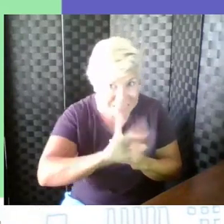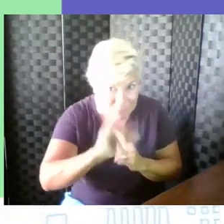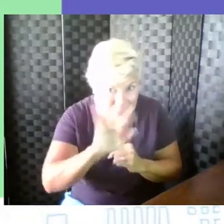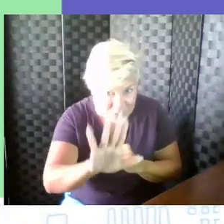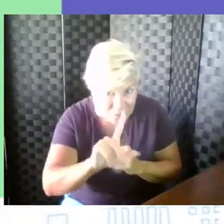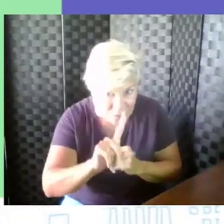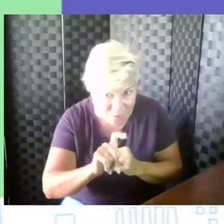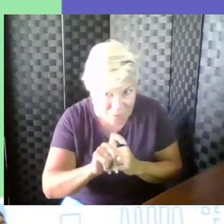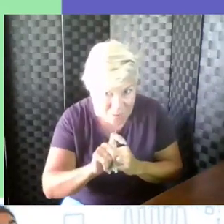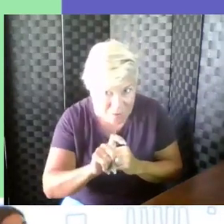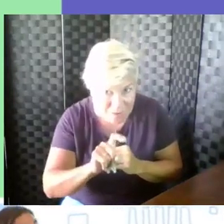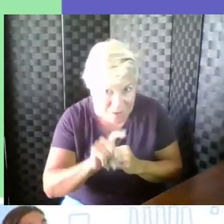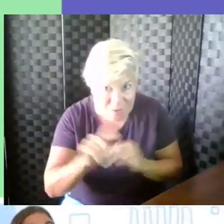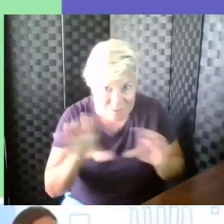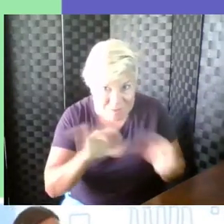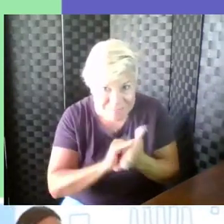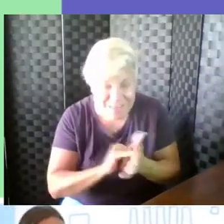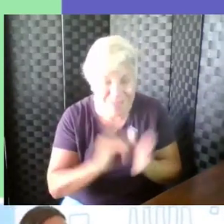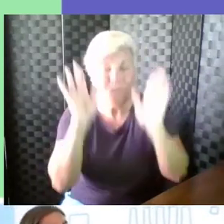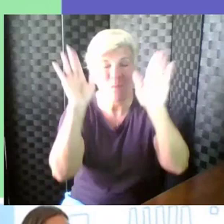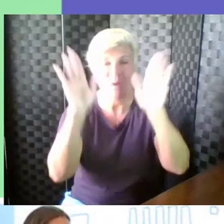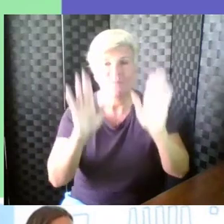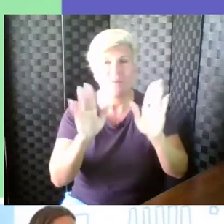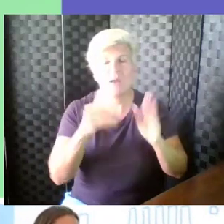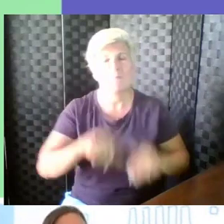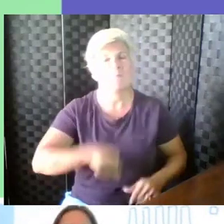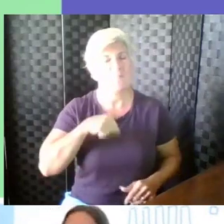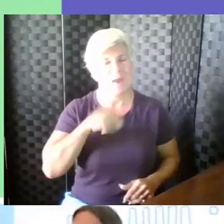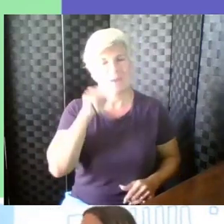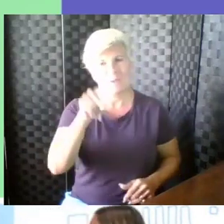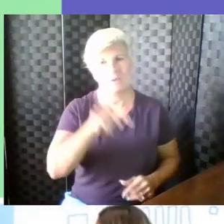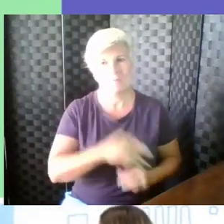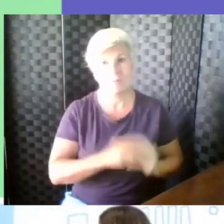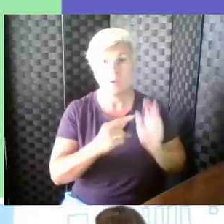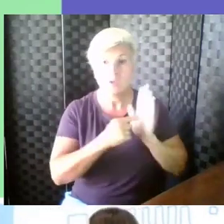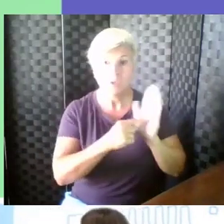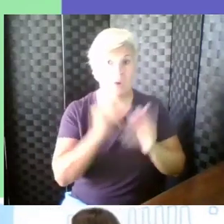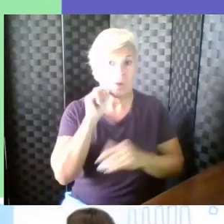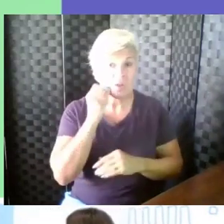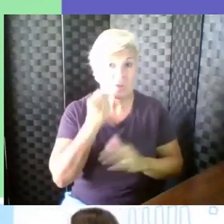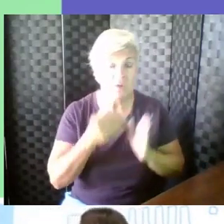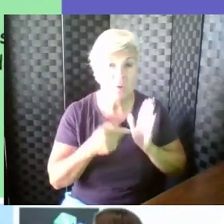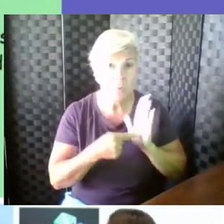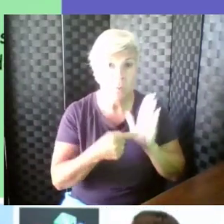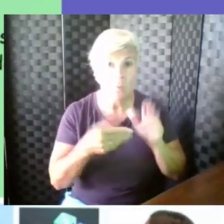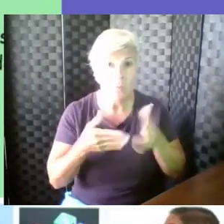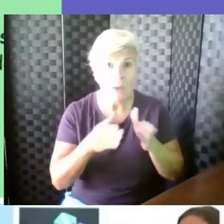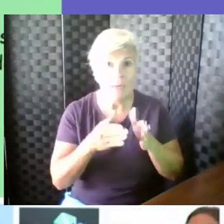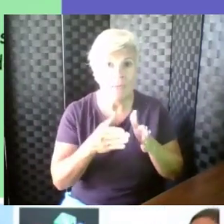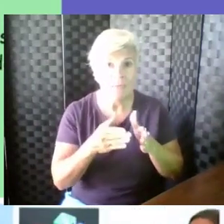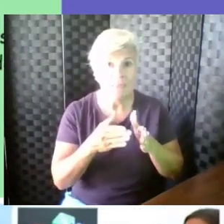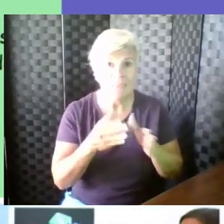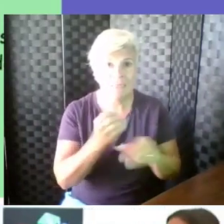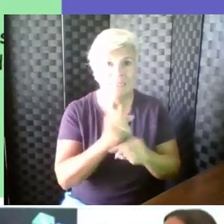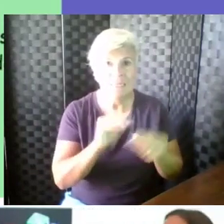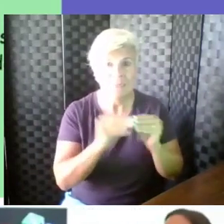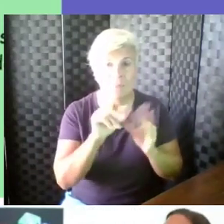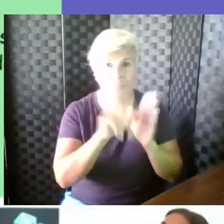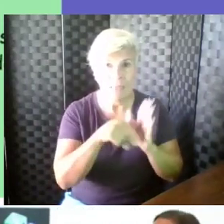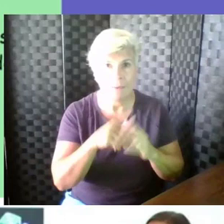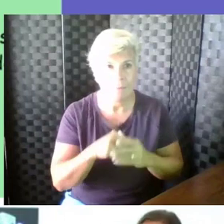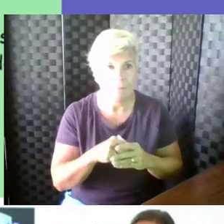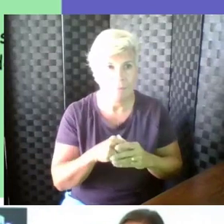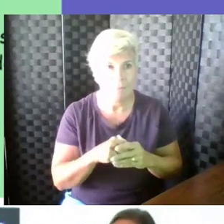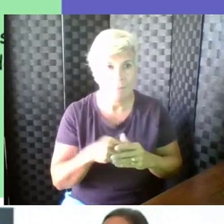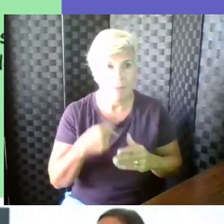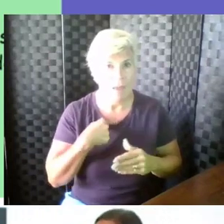789? If you did, fantastic. I'm really proud of you. Let me show you a really cool way to get numbers later. I